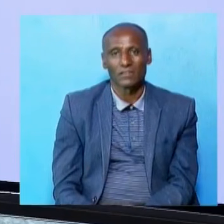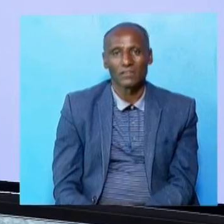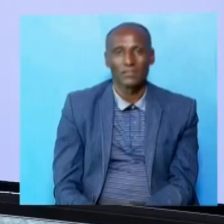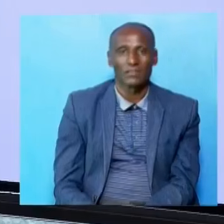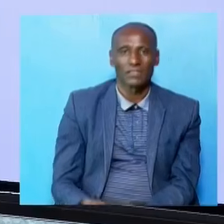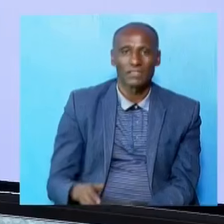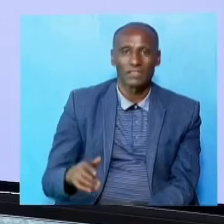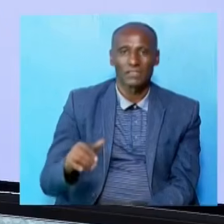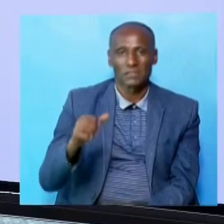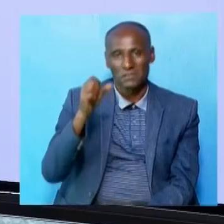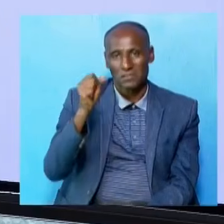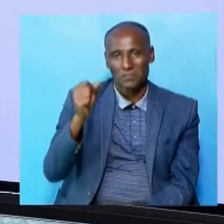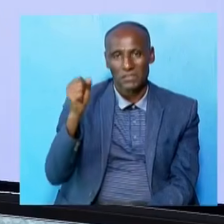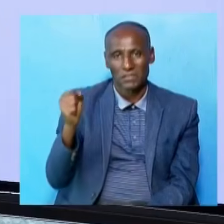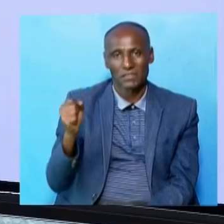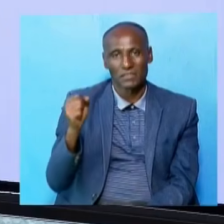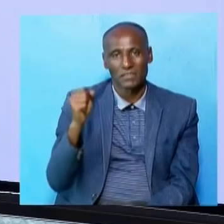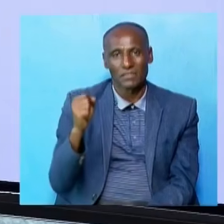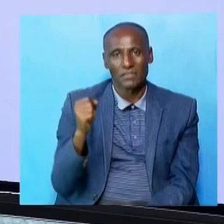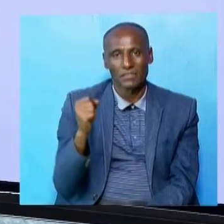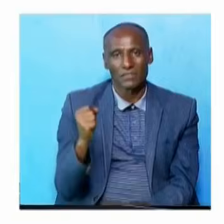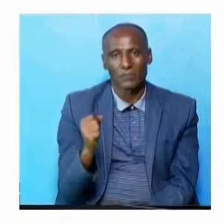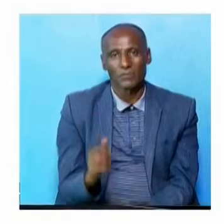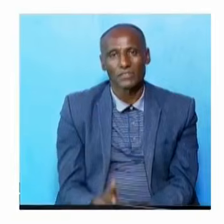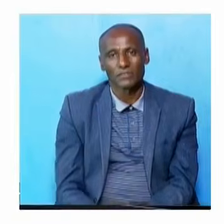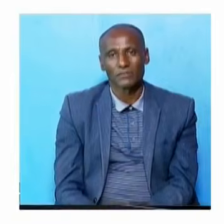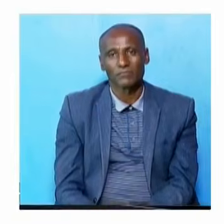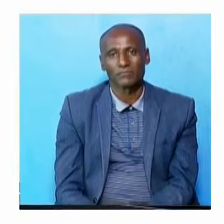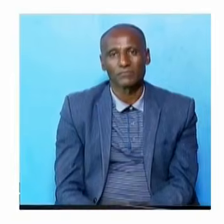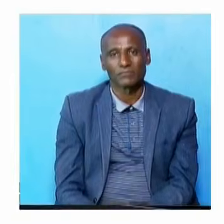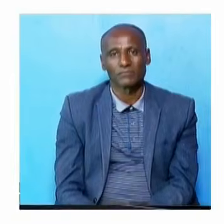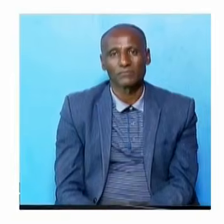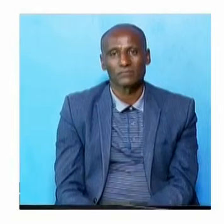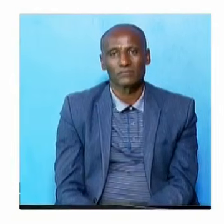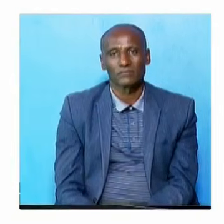she. Yes, the subject.